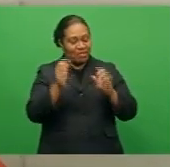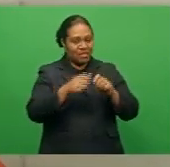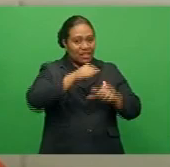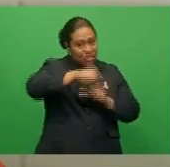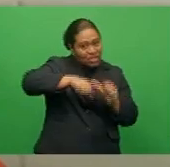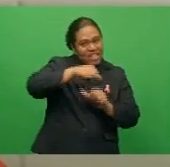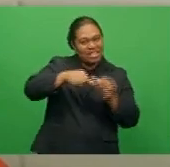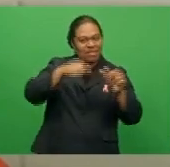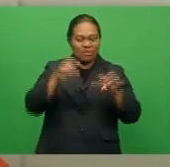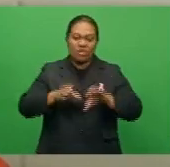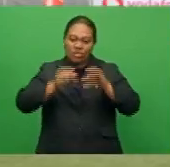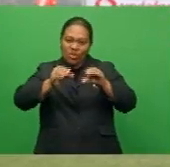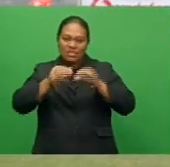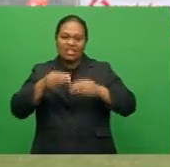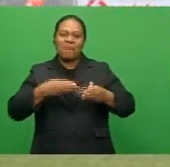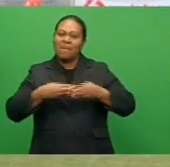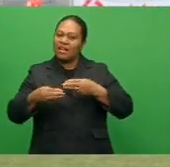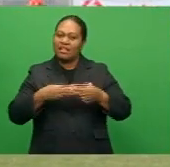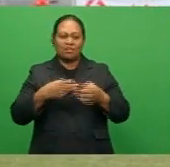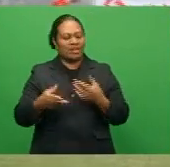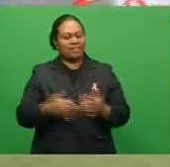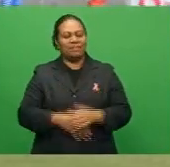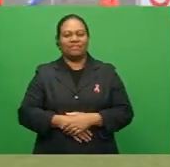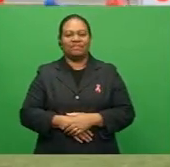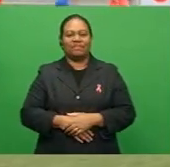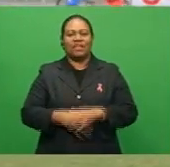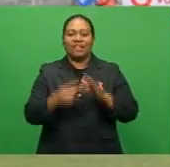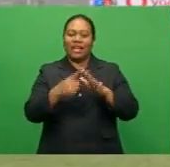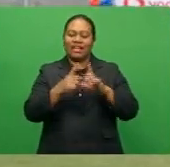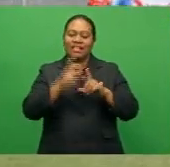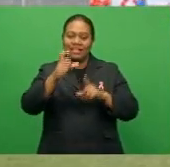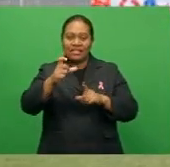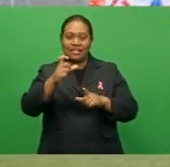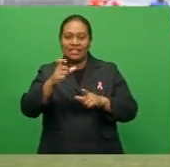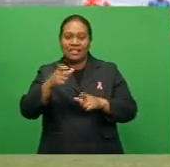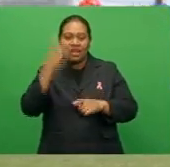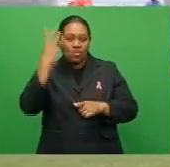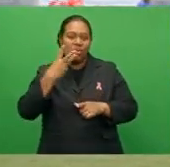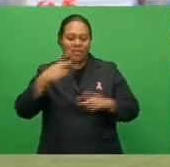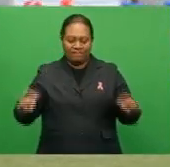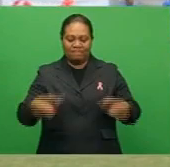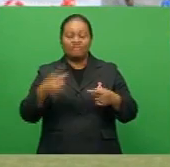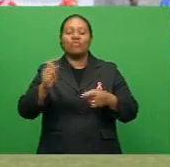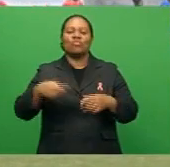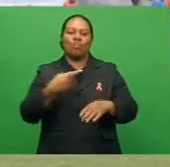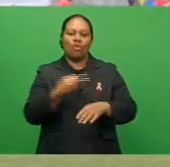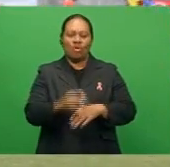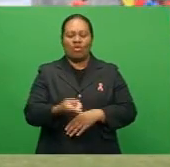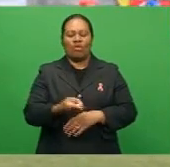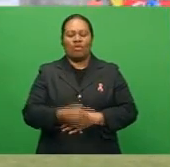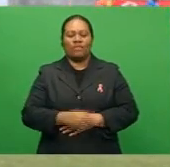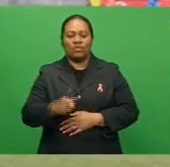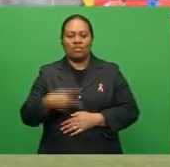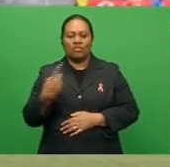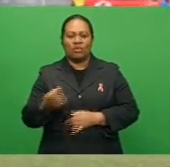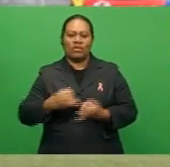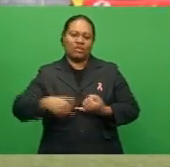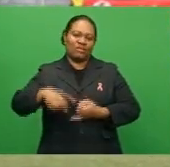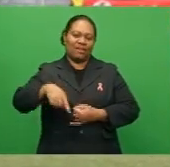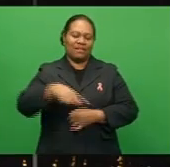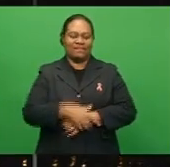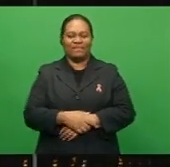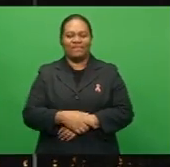I think fans will miss out if they don't come and watch. FA Chief Executive Mohammed Yusuf says it will be anybody's